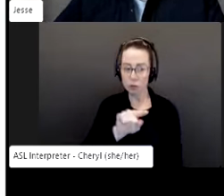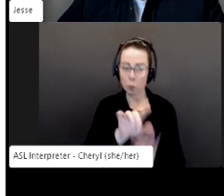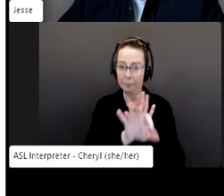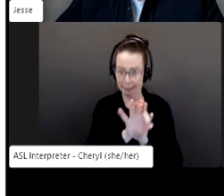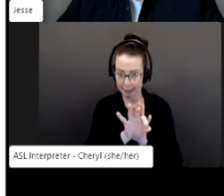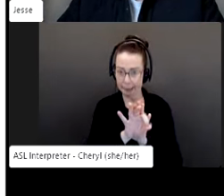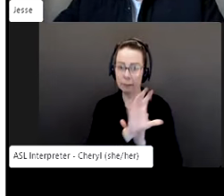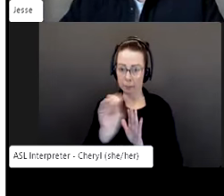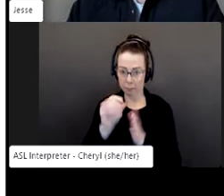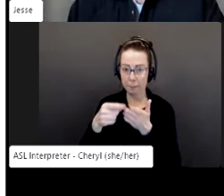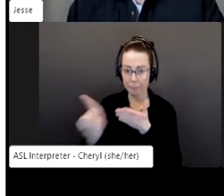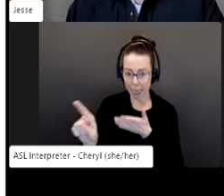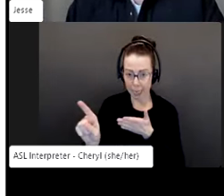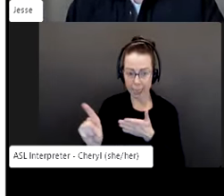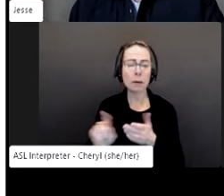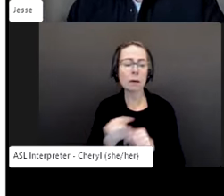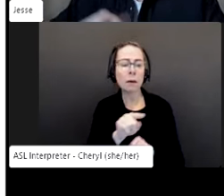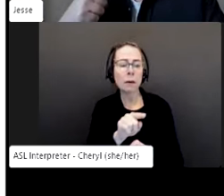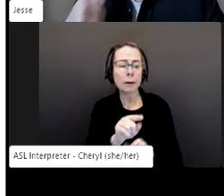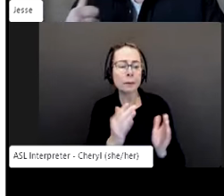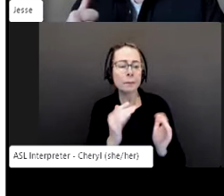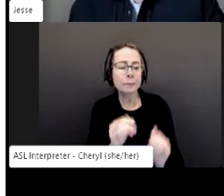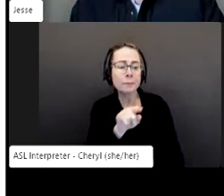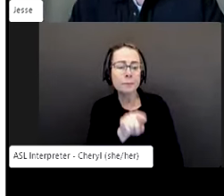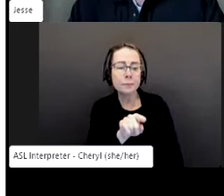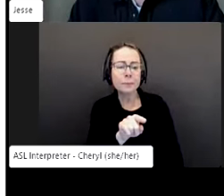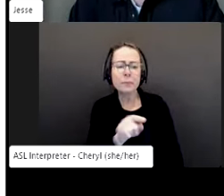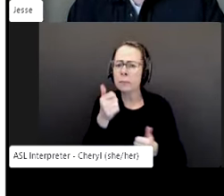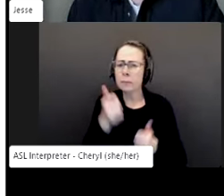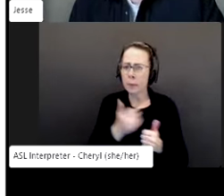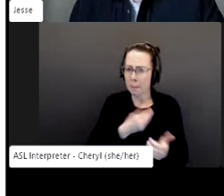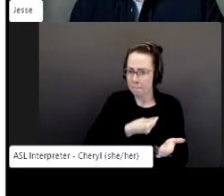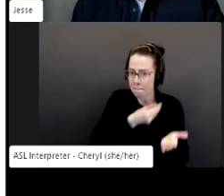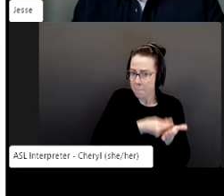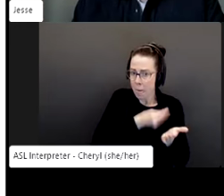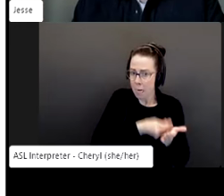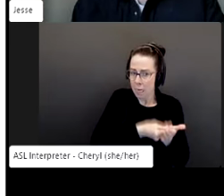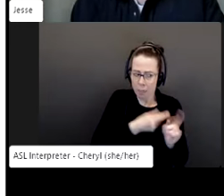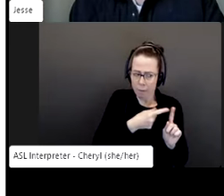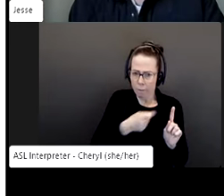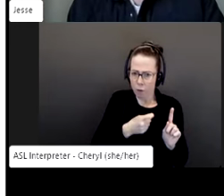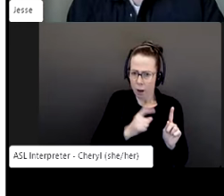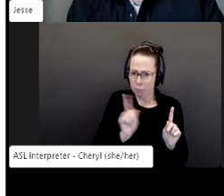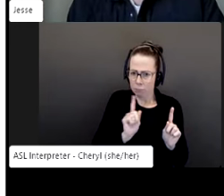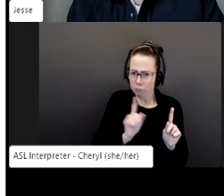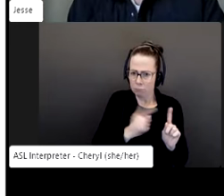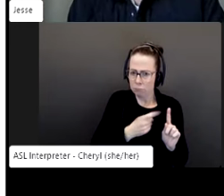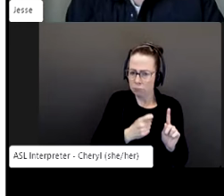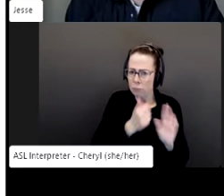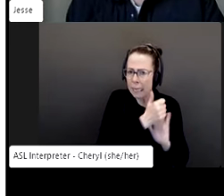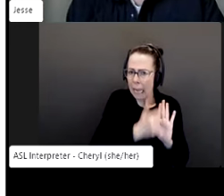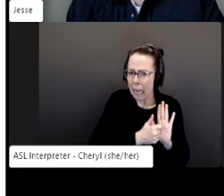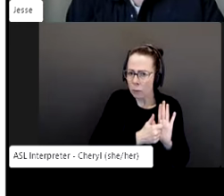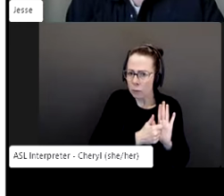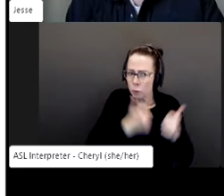then choose the payment details. So what account you want the money to come out of, how frequently you want it to come out. And that